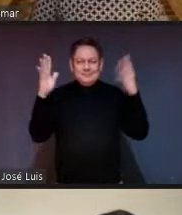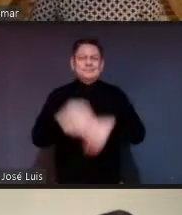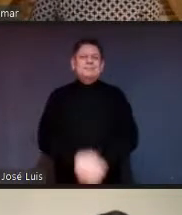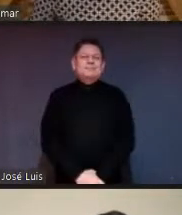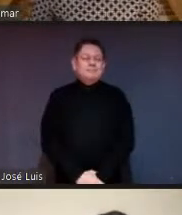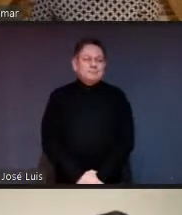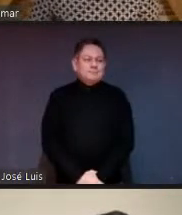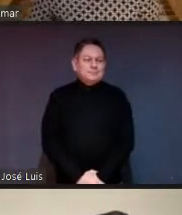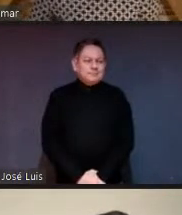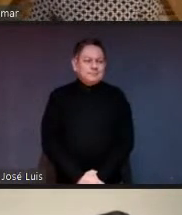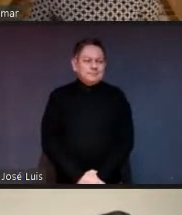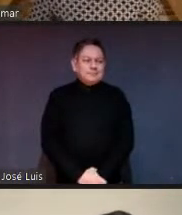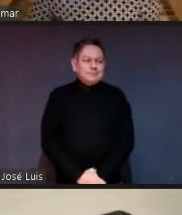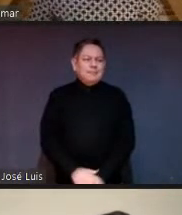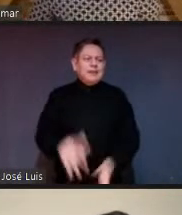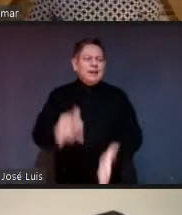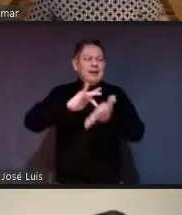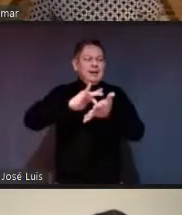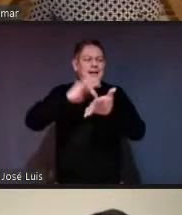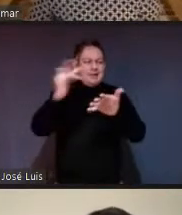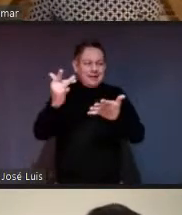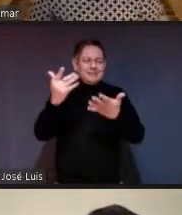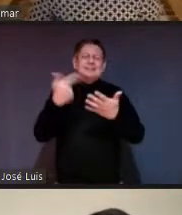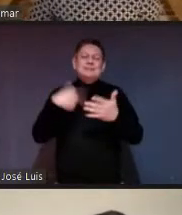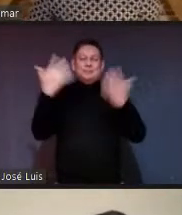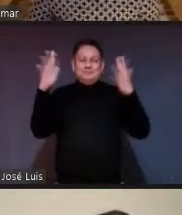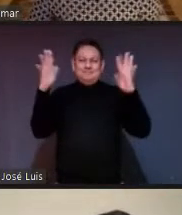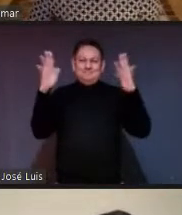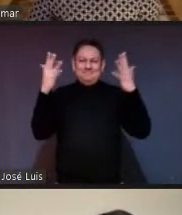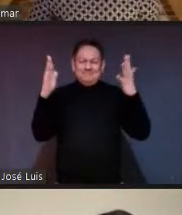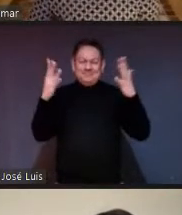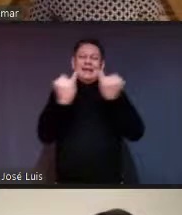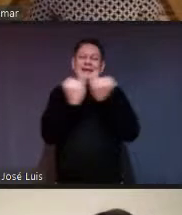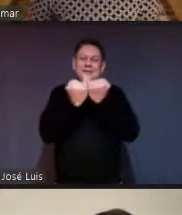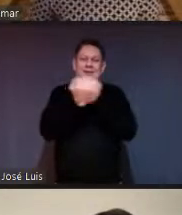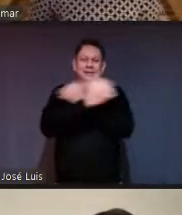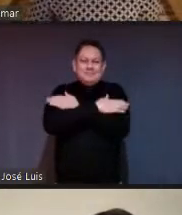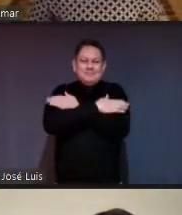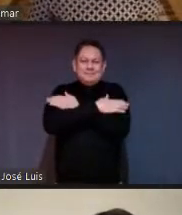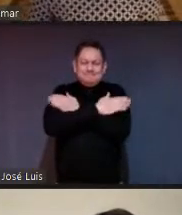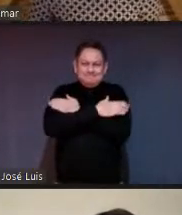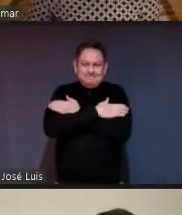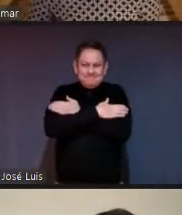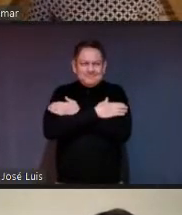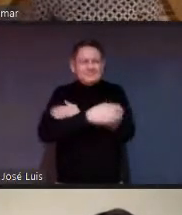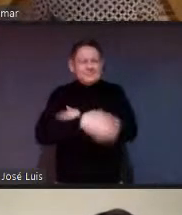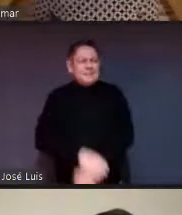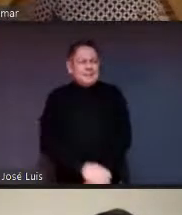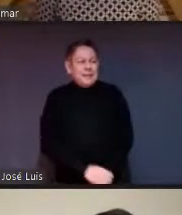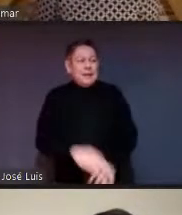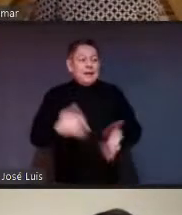participation in this forum to everyone. Many thanks, Dr. Chavez. We give you a